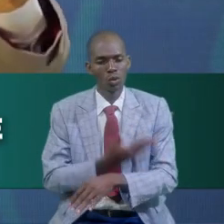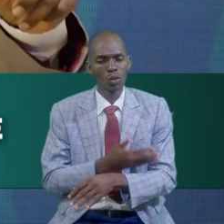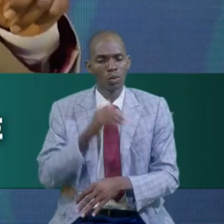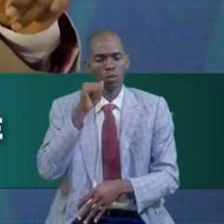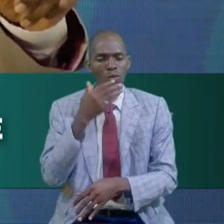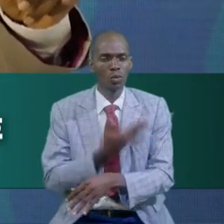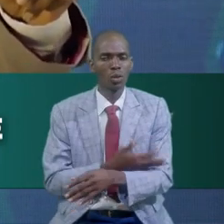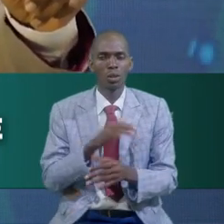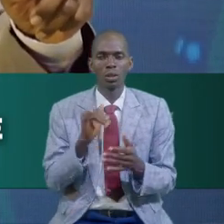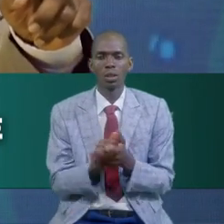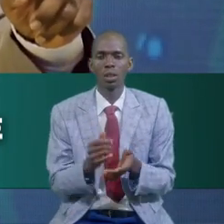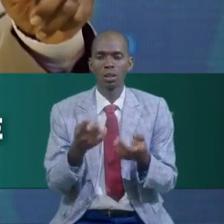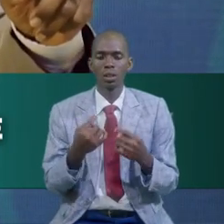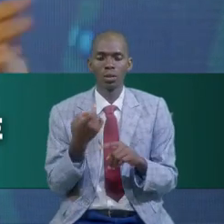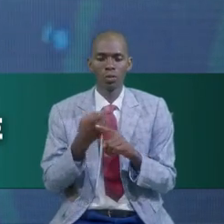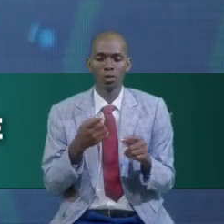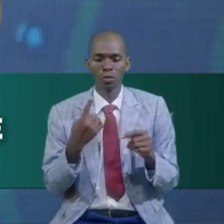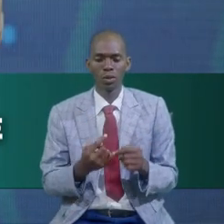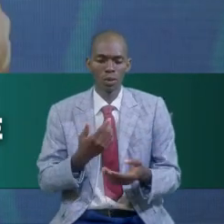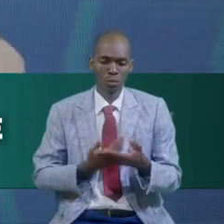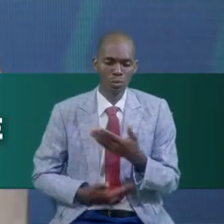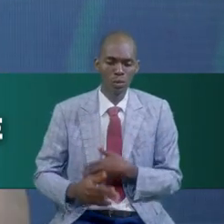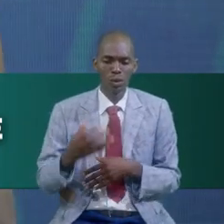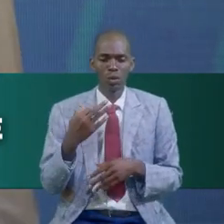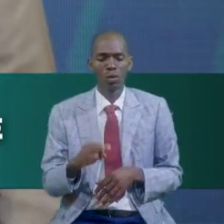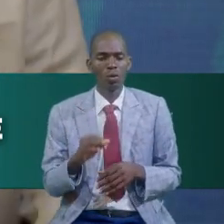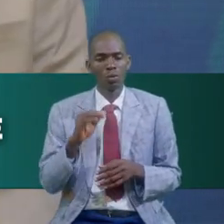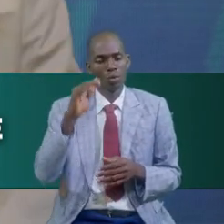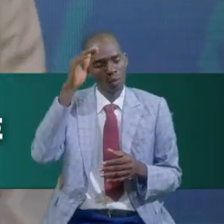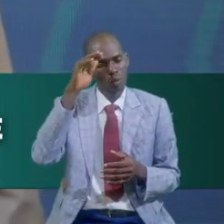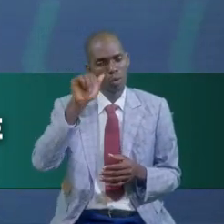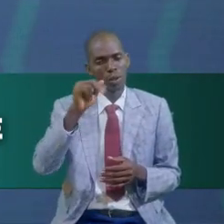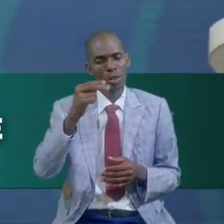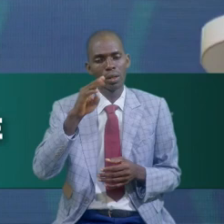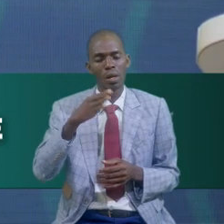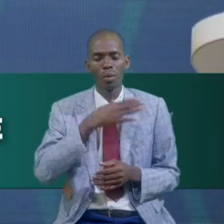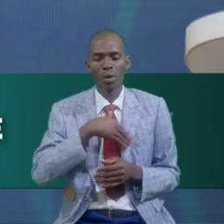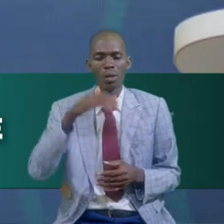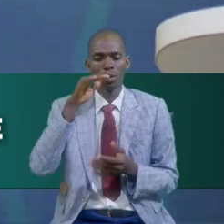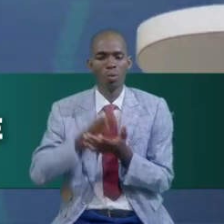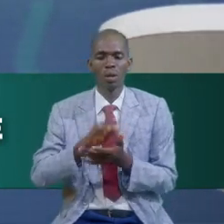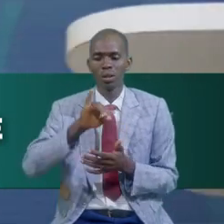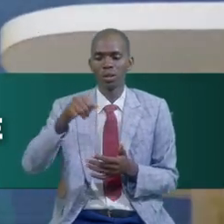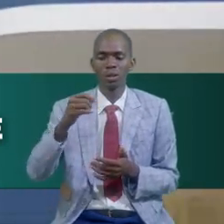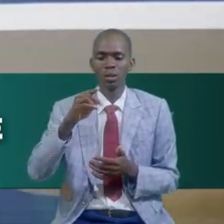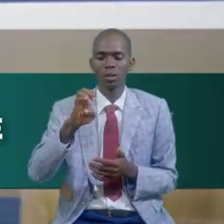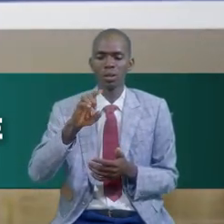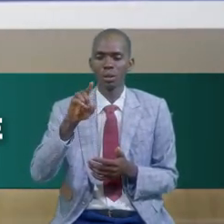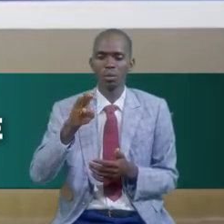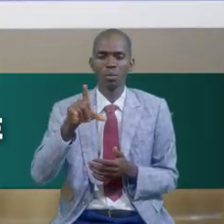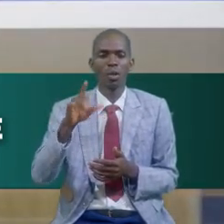from the union of Ahab and Jezebel, I'll take them away. And I will cut off from